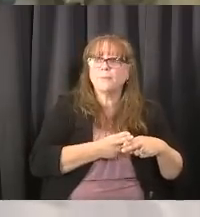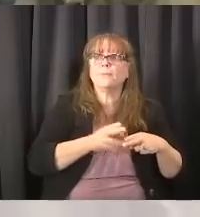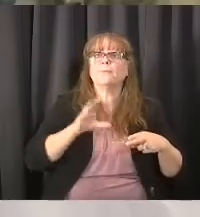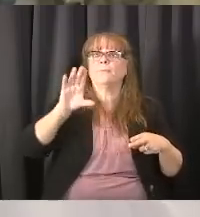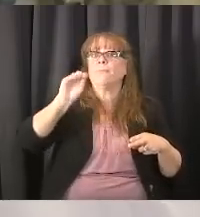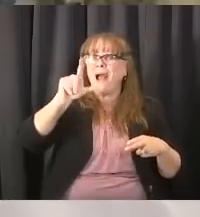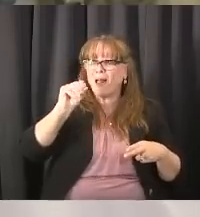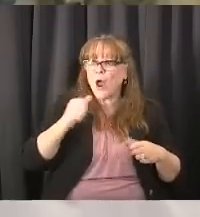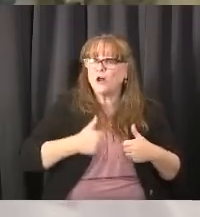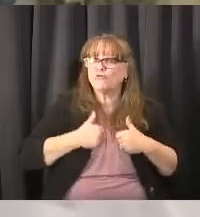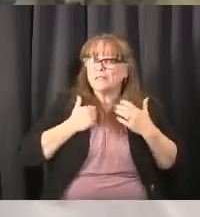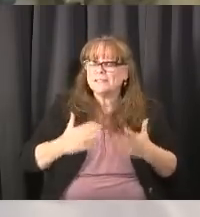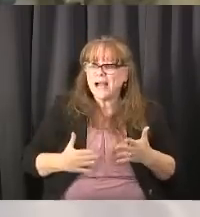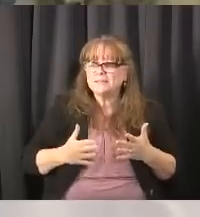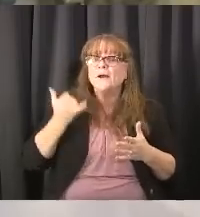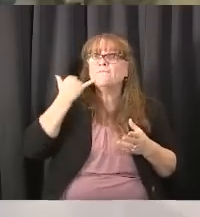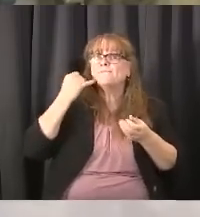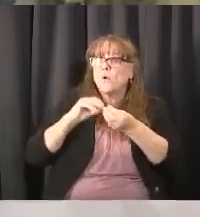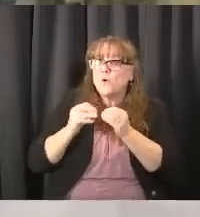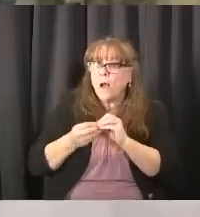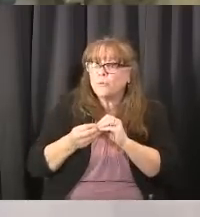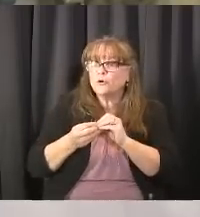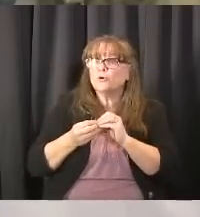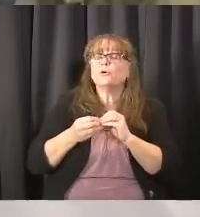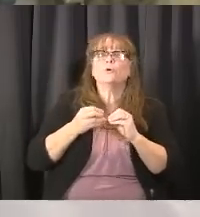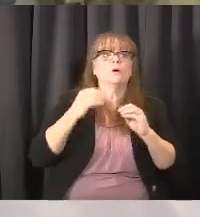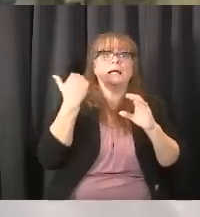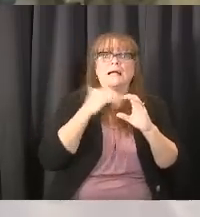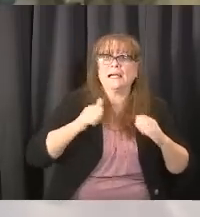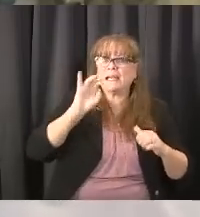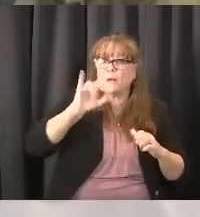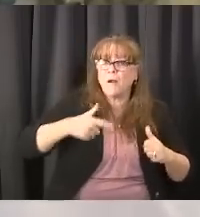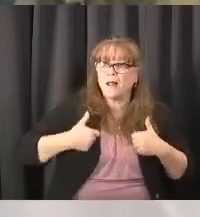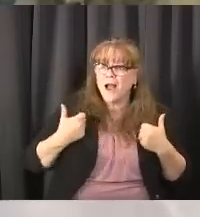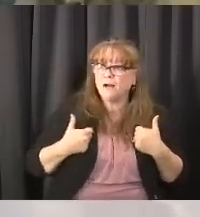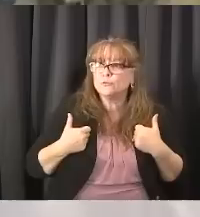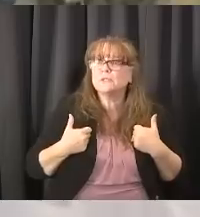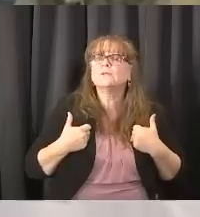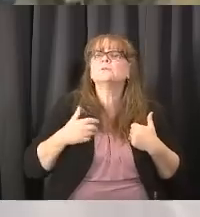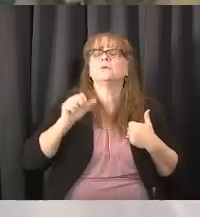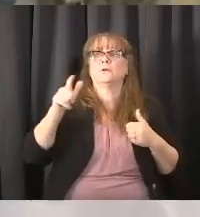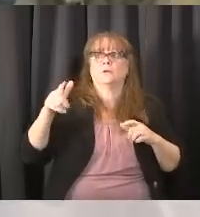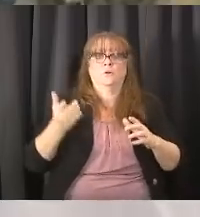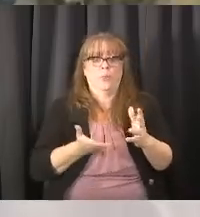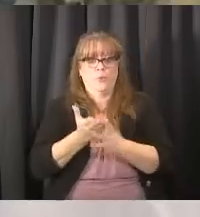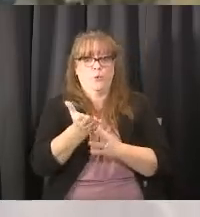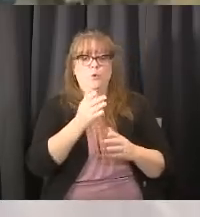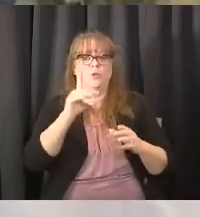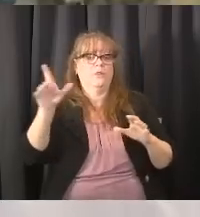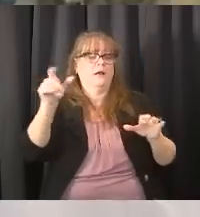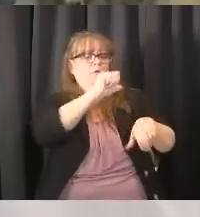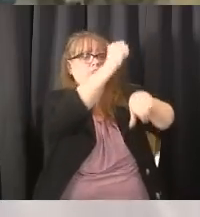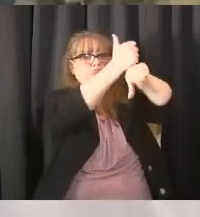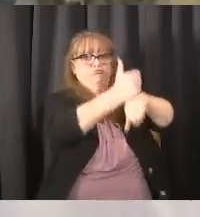invitations through the My Health Connection mechanism. You've essentially set up a UCHealth account when you've registered.